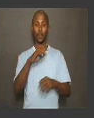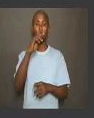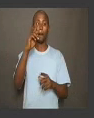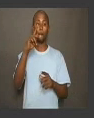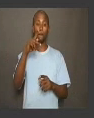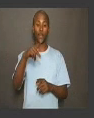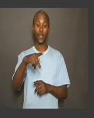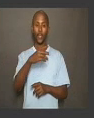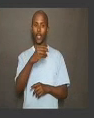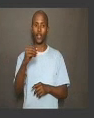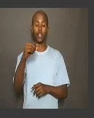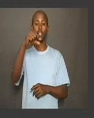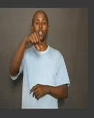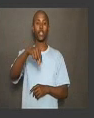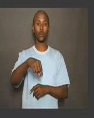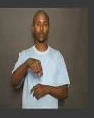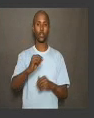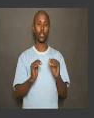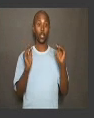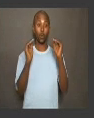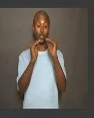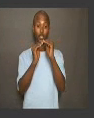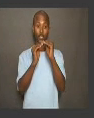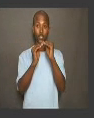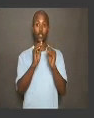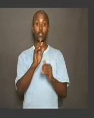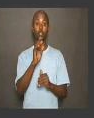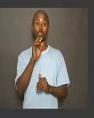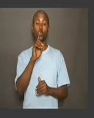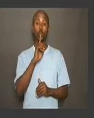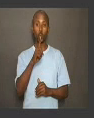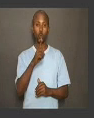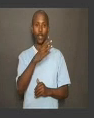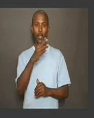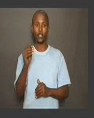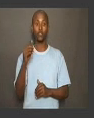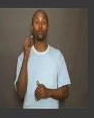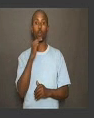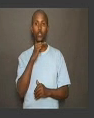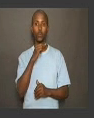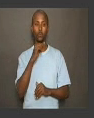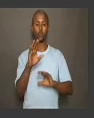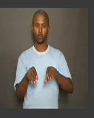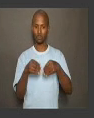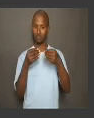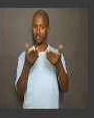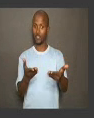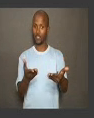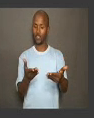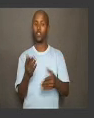P and Q equals true and false, which is